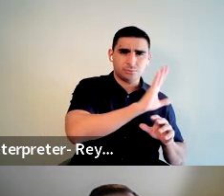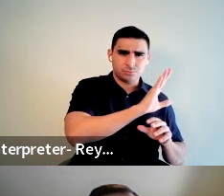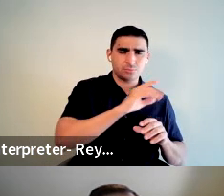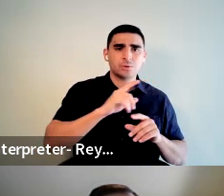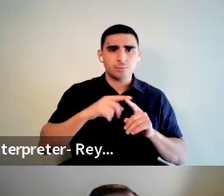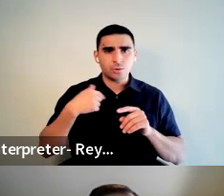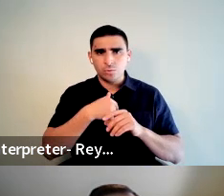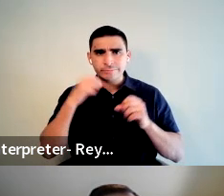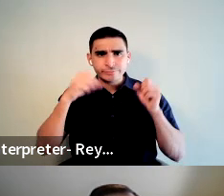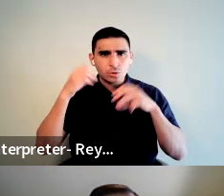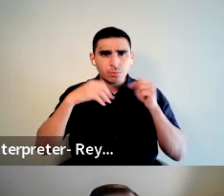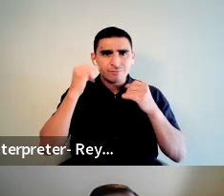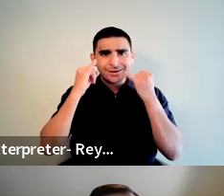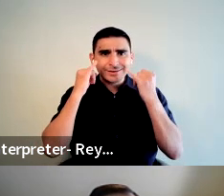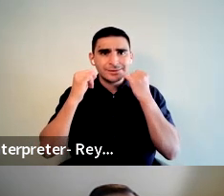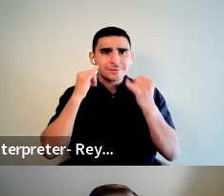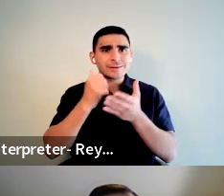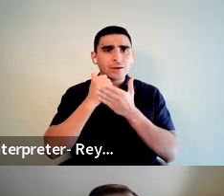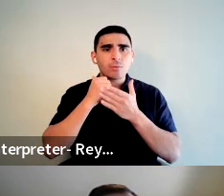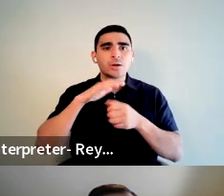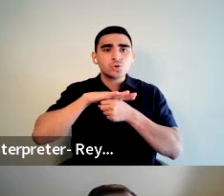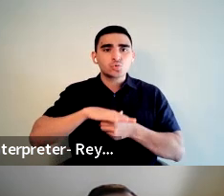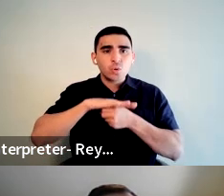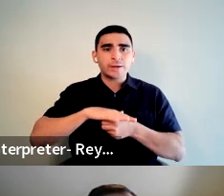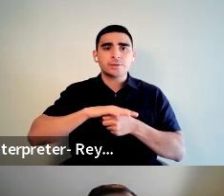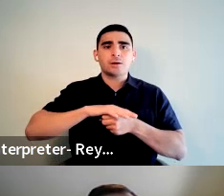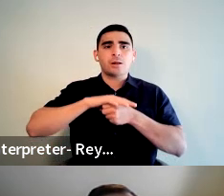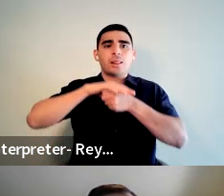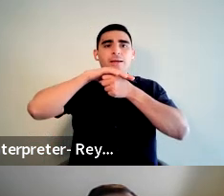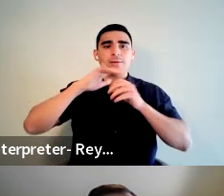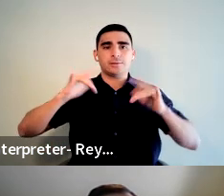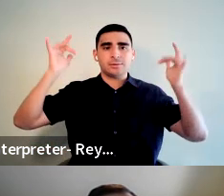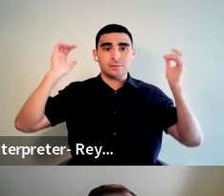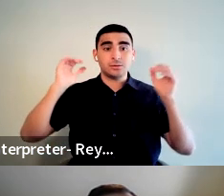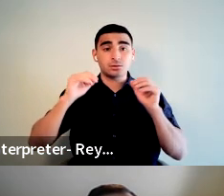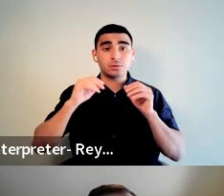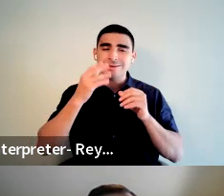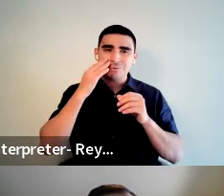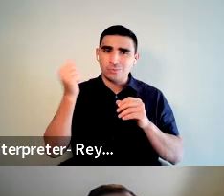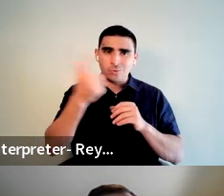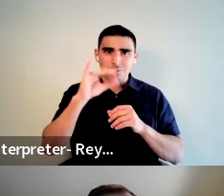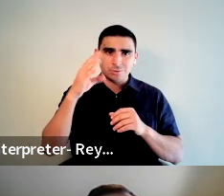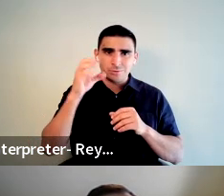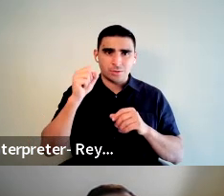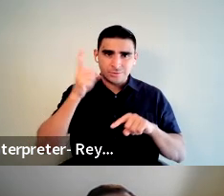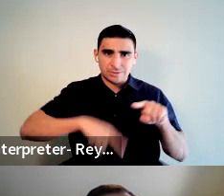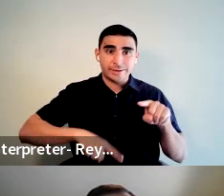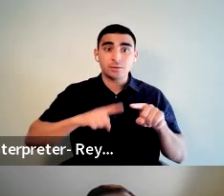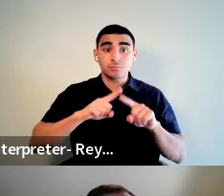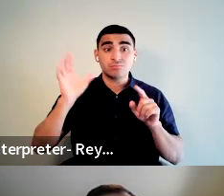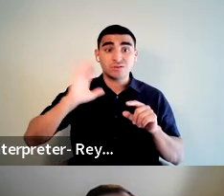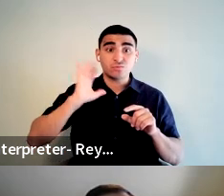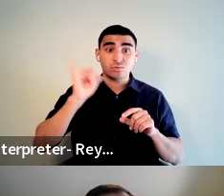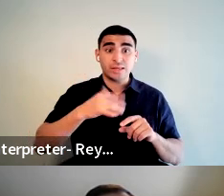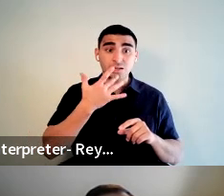around ideas to kind of alleviate the stress of the job itself. I know not all jobs can have that, and it was a luxury at that time, and I'm